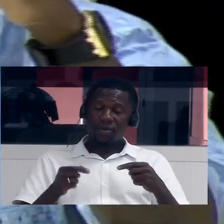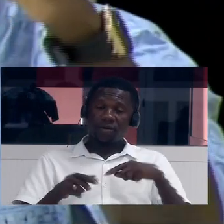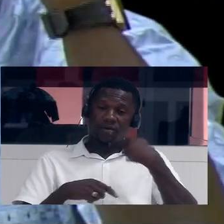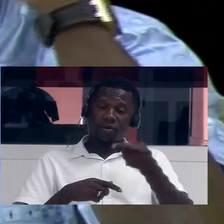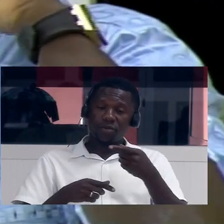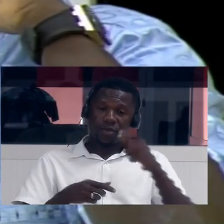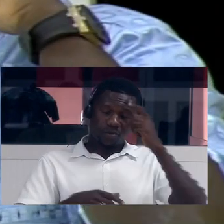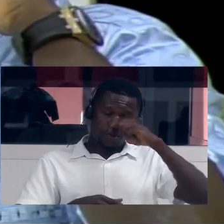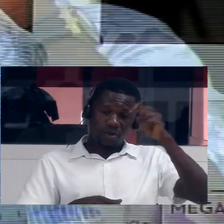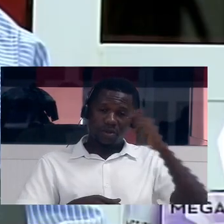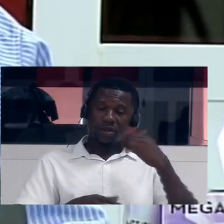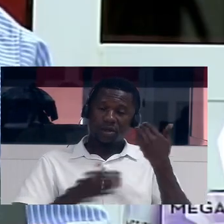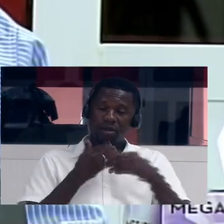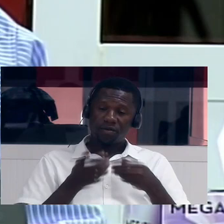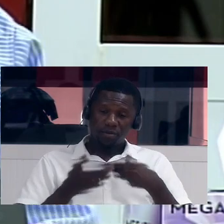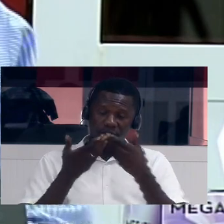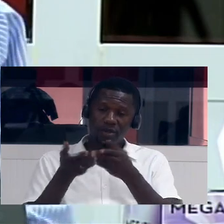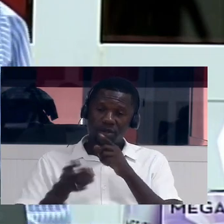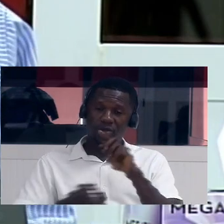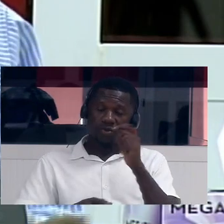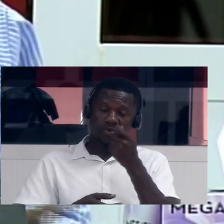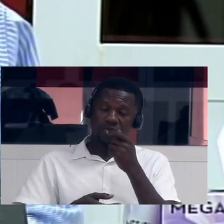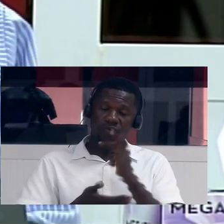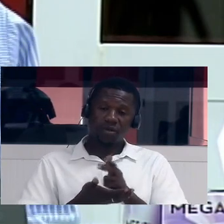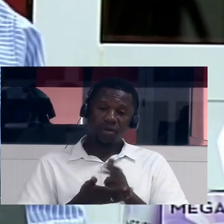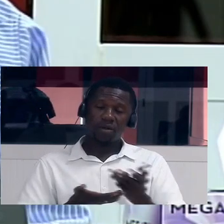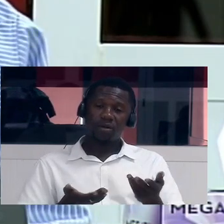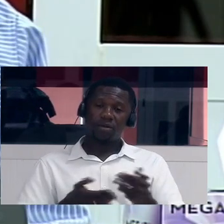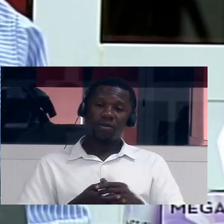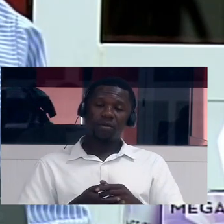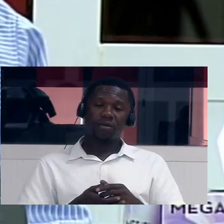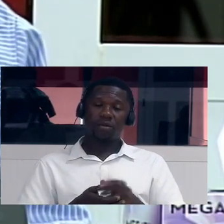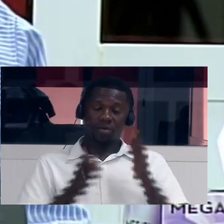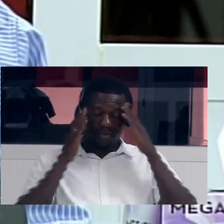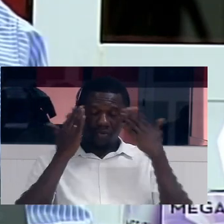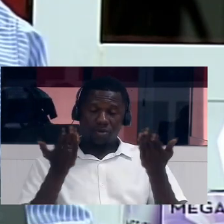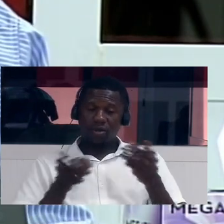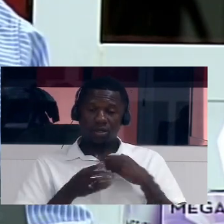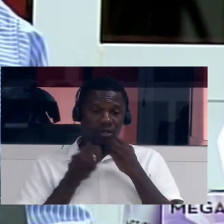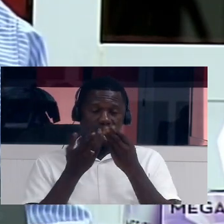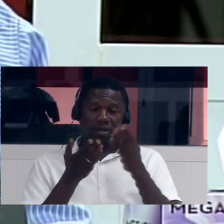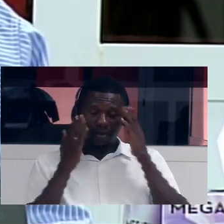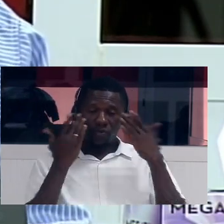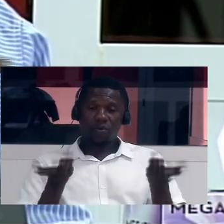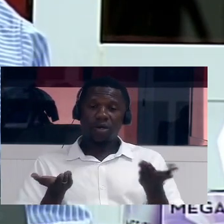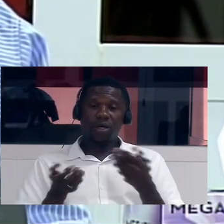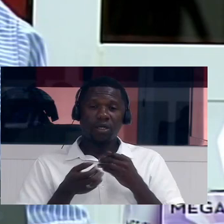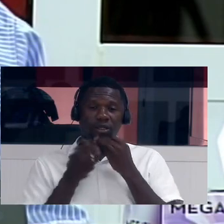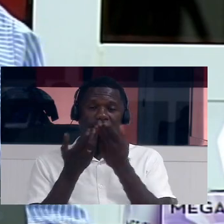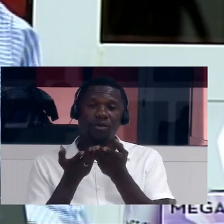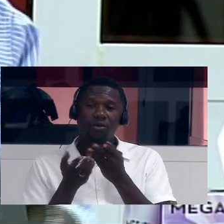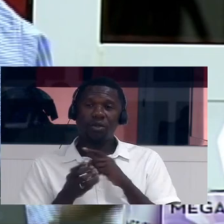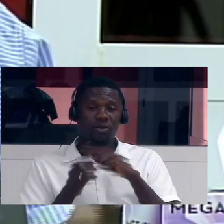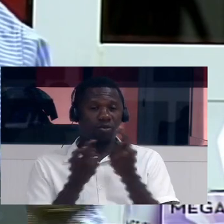this new fact? Well, I don't know why. As you say, I don't know. That's why I said to you, there is something I would have loved to